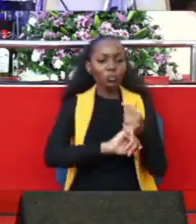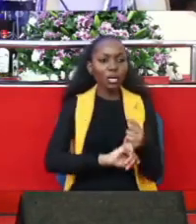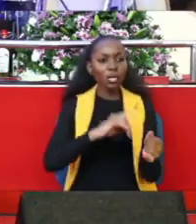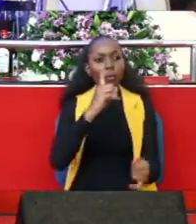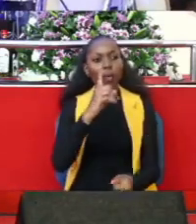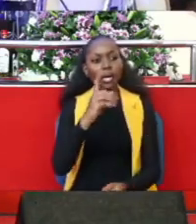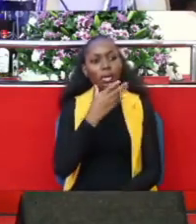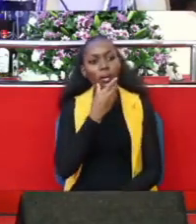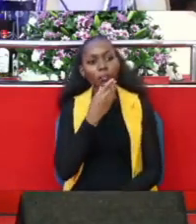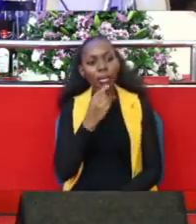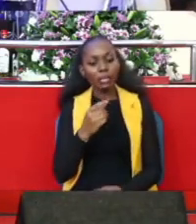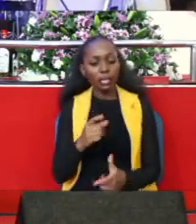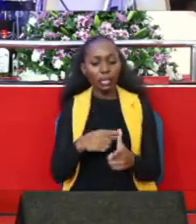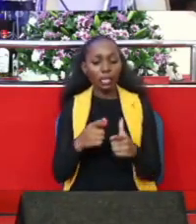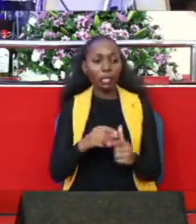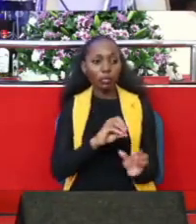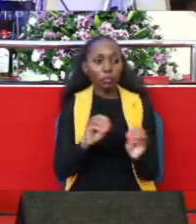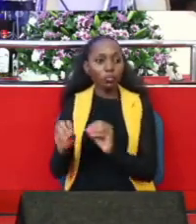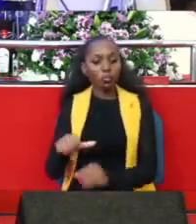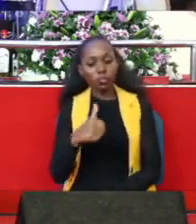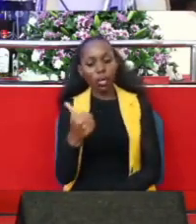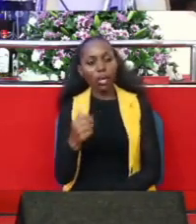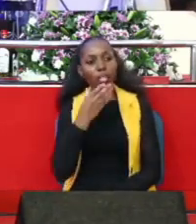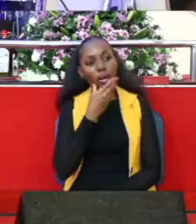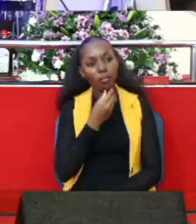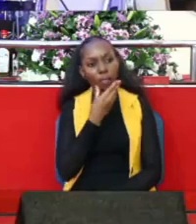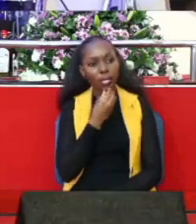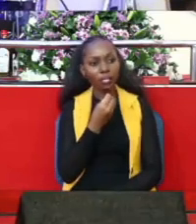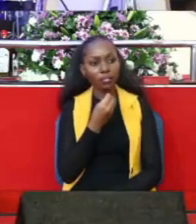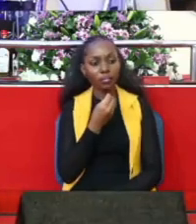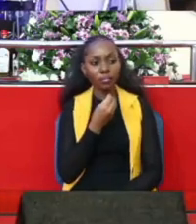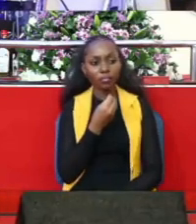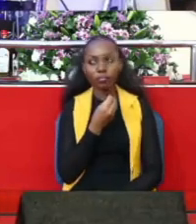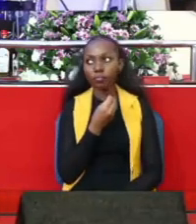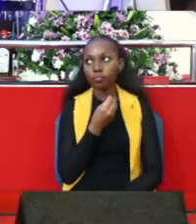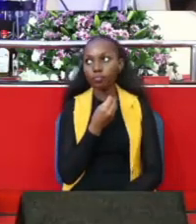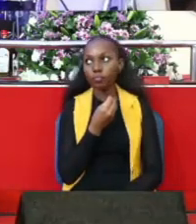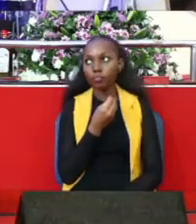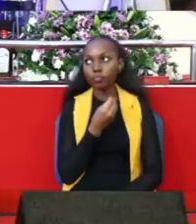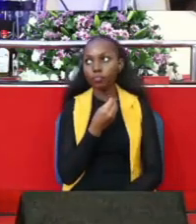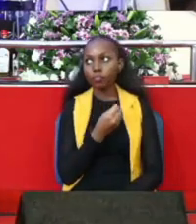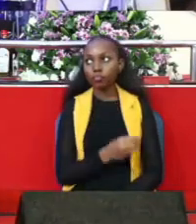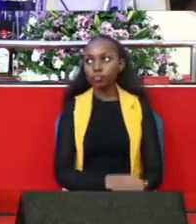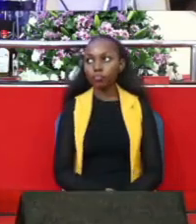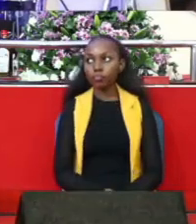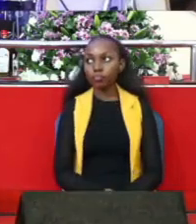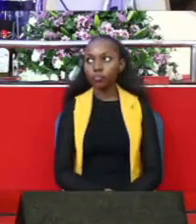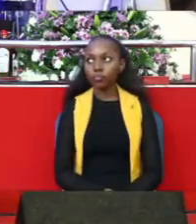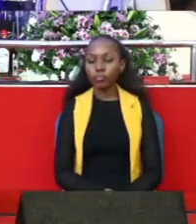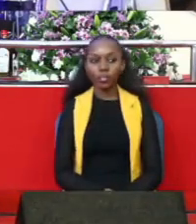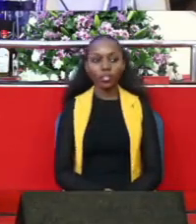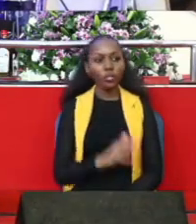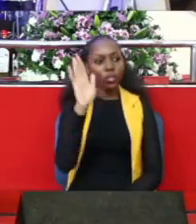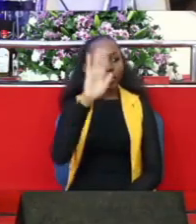third or fourth marriage. Mtu alikuwa anaolewa msichana anaolewa katika ndoa ya kwanza, anaacha watoto wawili watatu, anaolewa tena, anaacha watoto, na